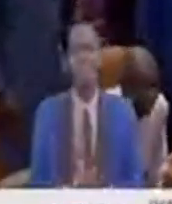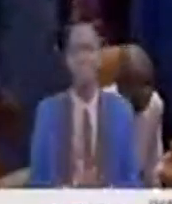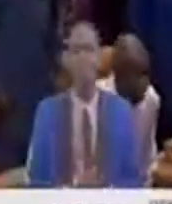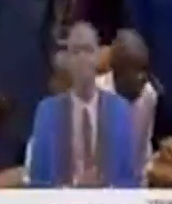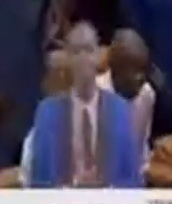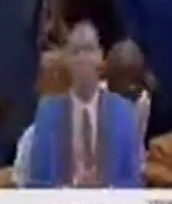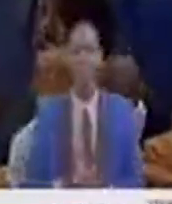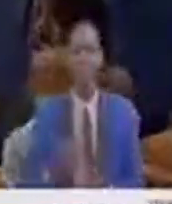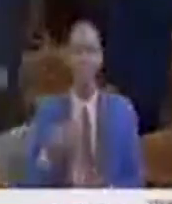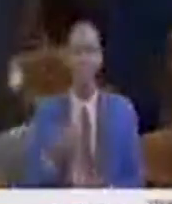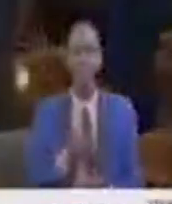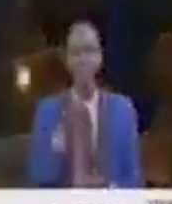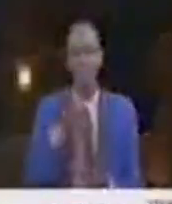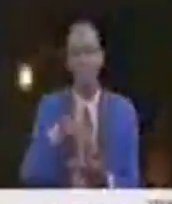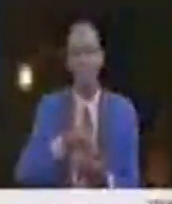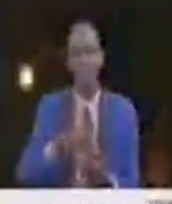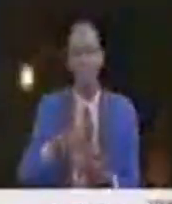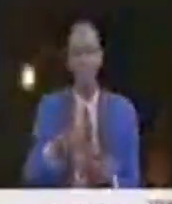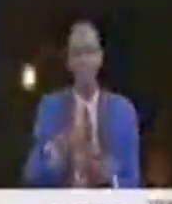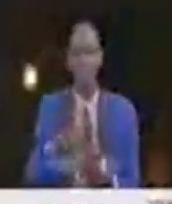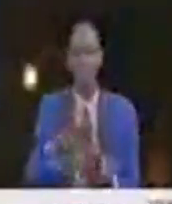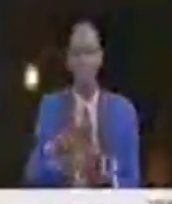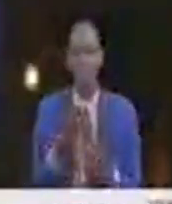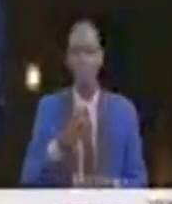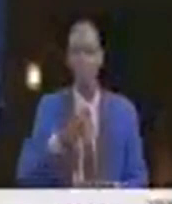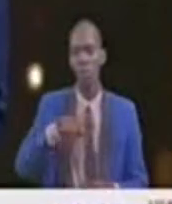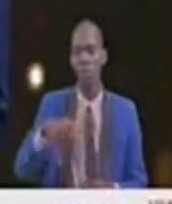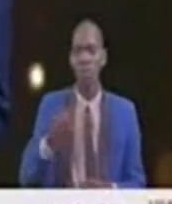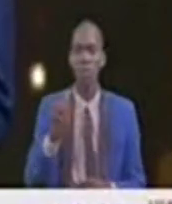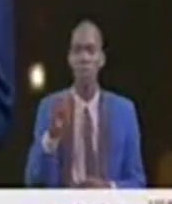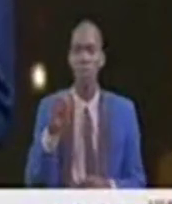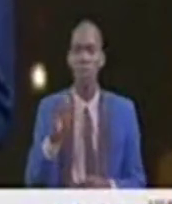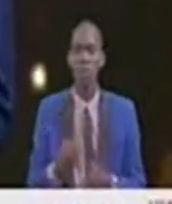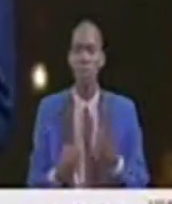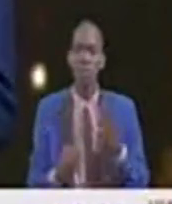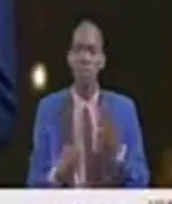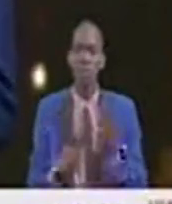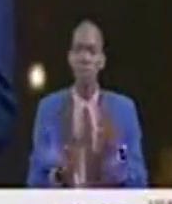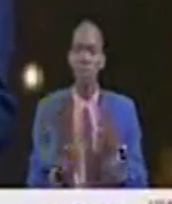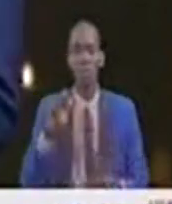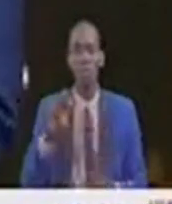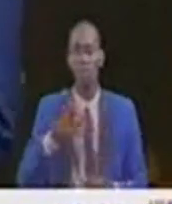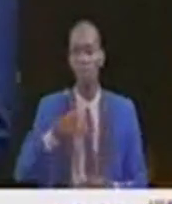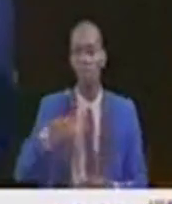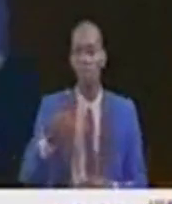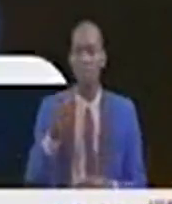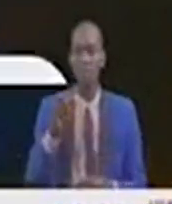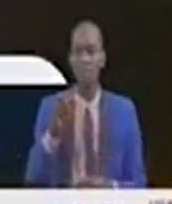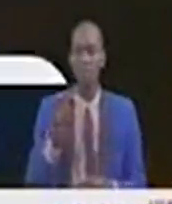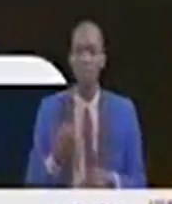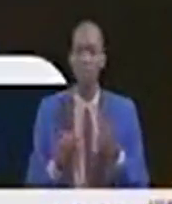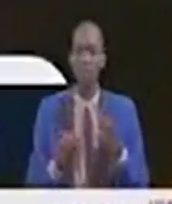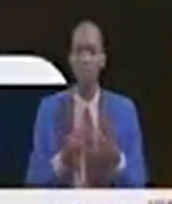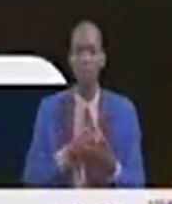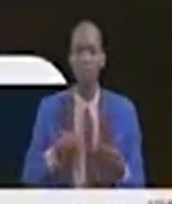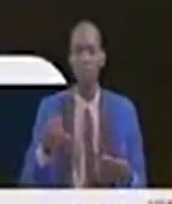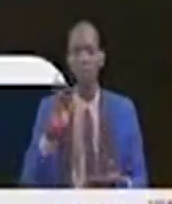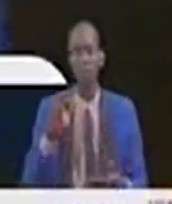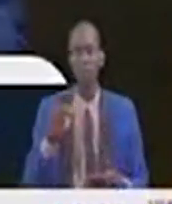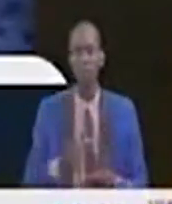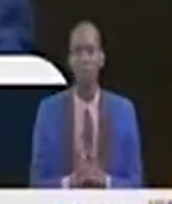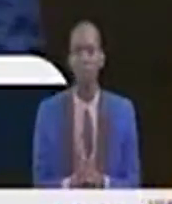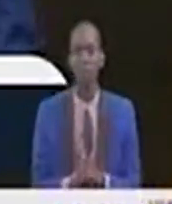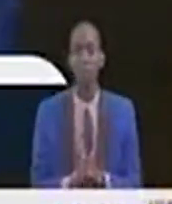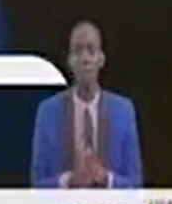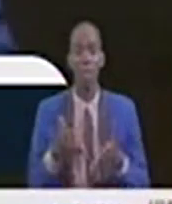We're coming to James chapter 1, and we're reading from verse 13. James chapter 1, verse 13.